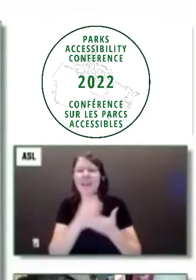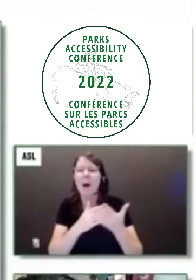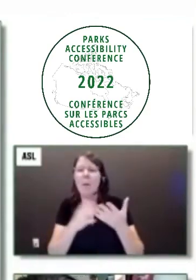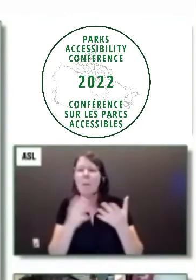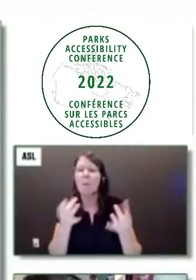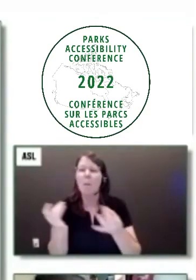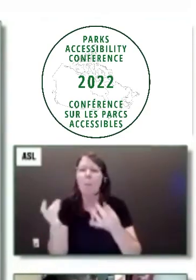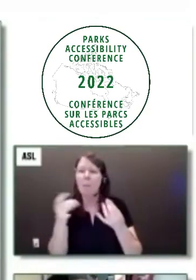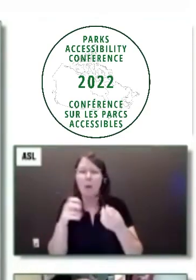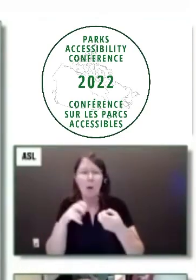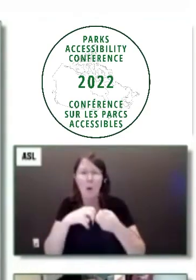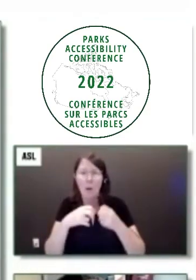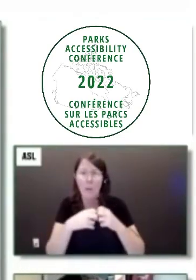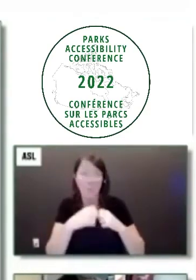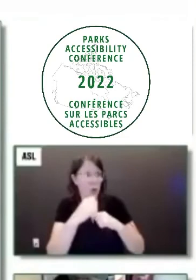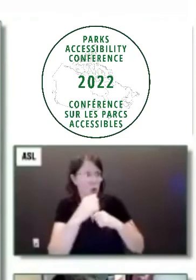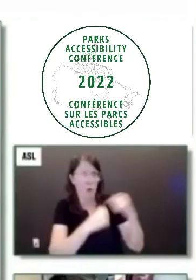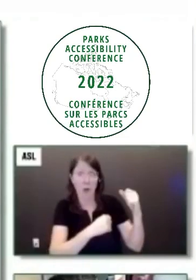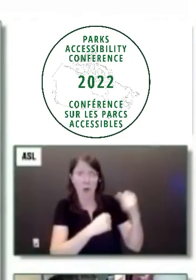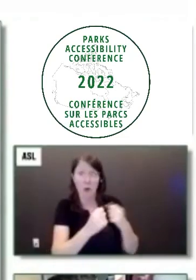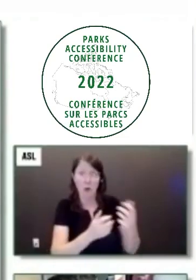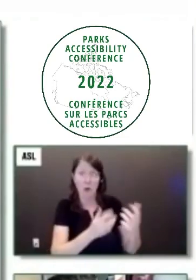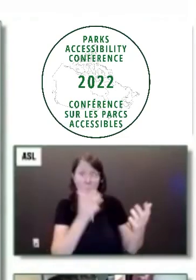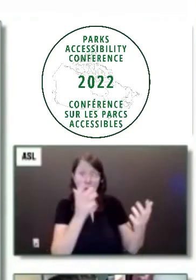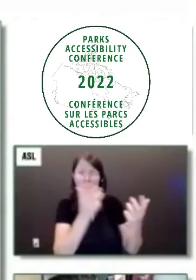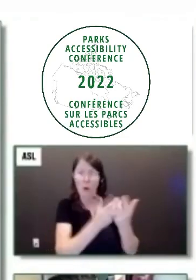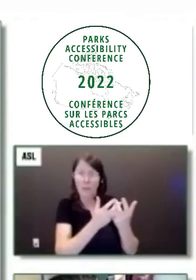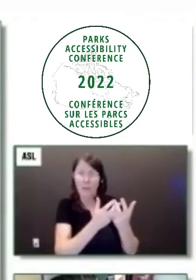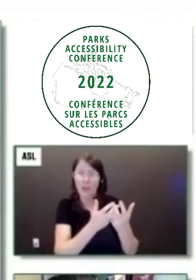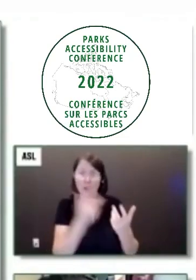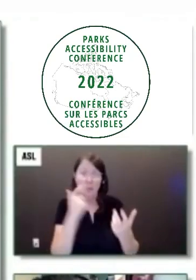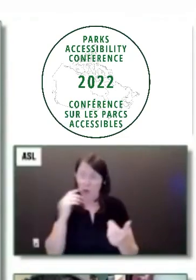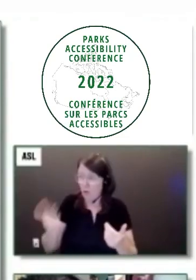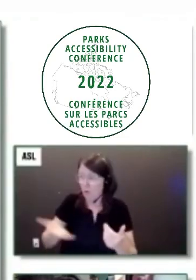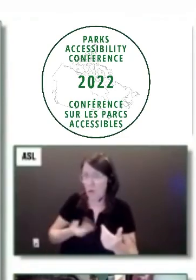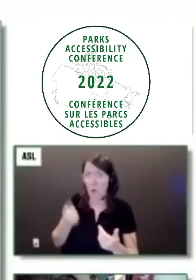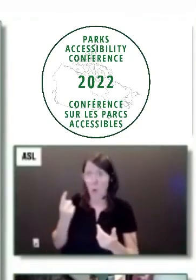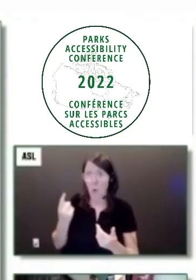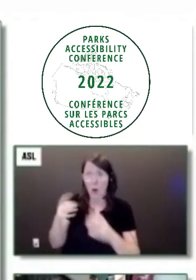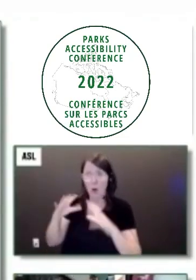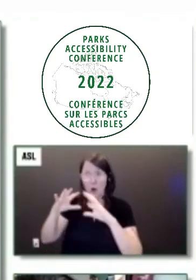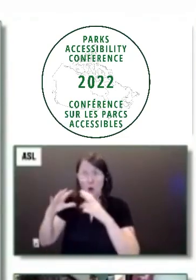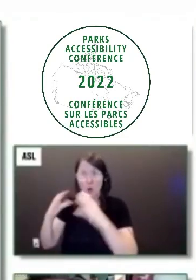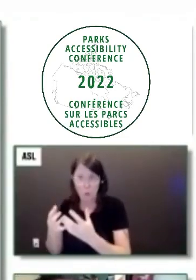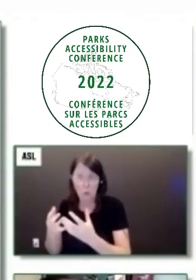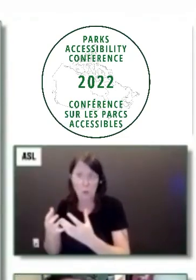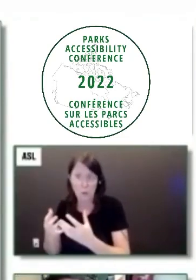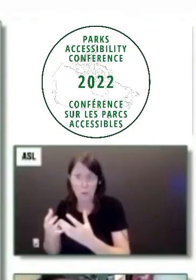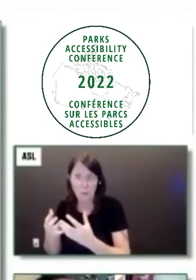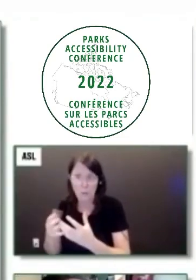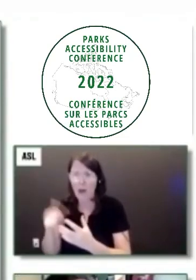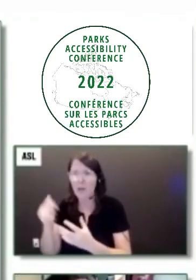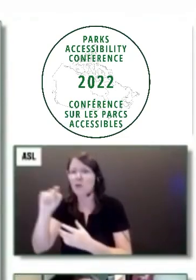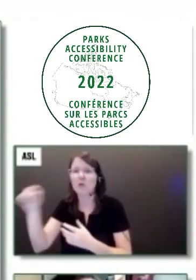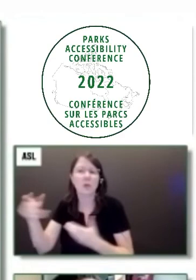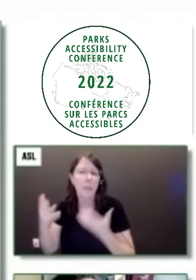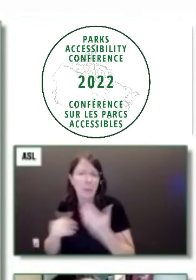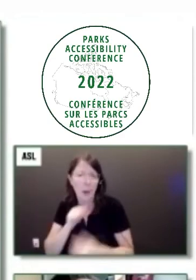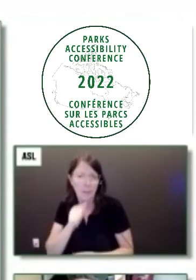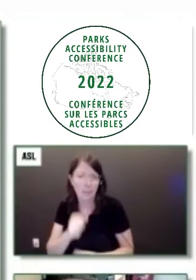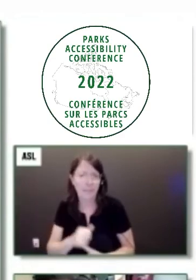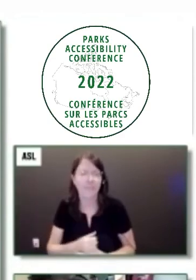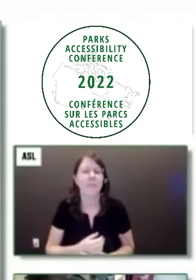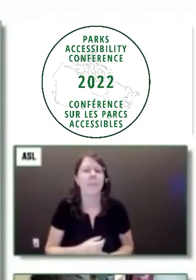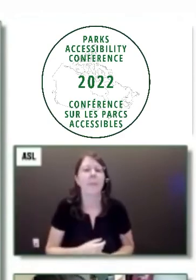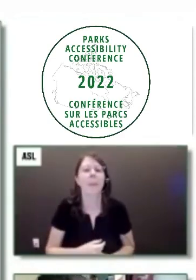structural accommodations that create a group of other users or visitors. So this is demonstrated here